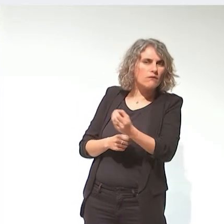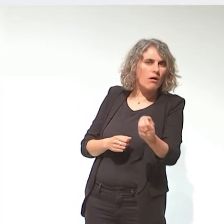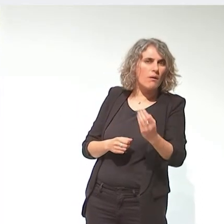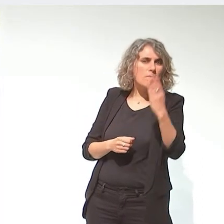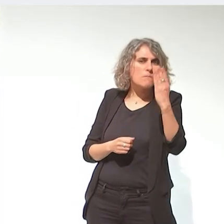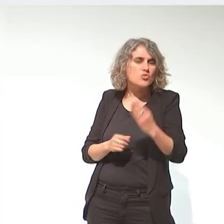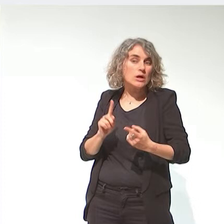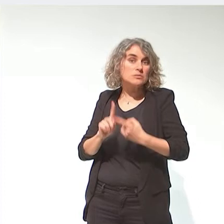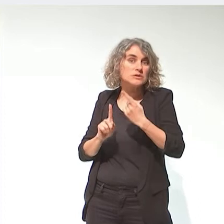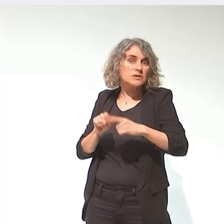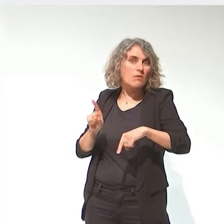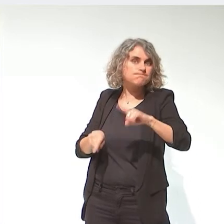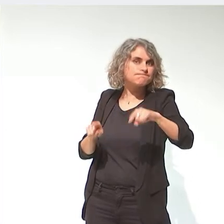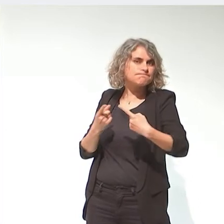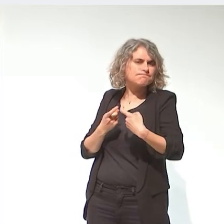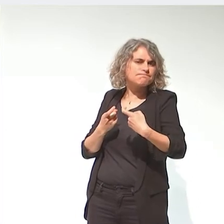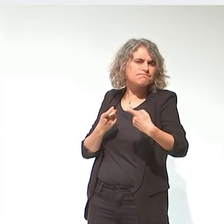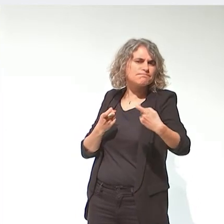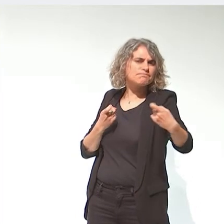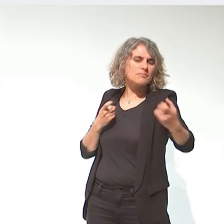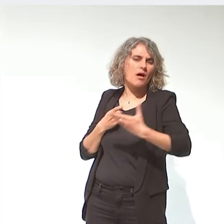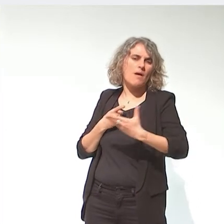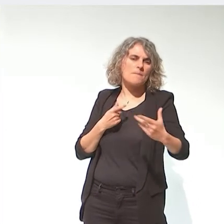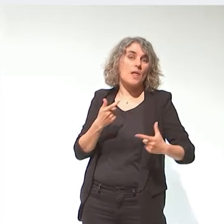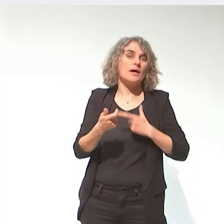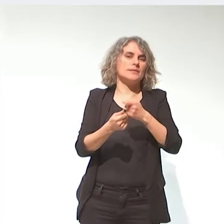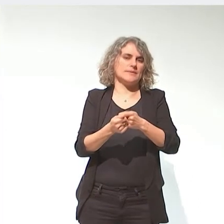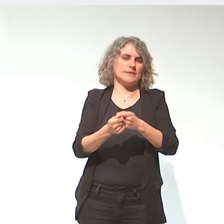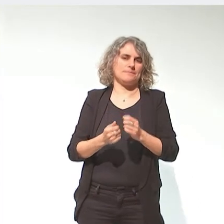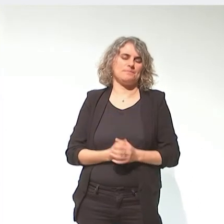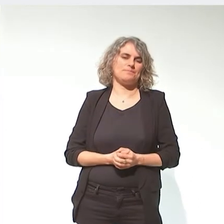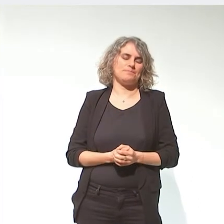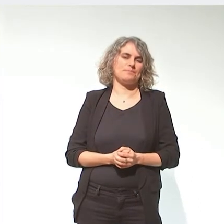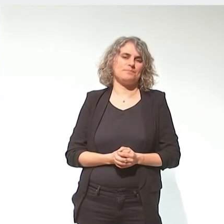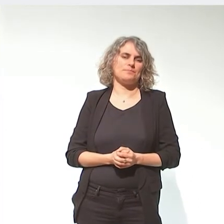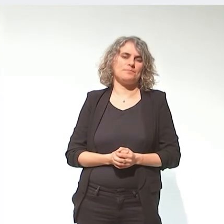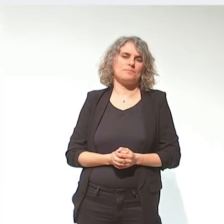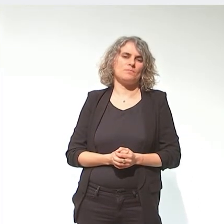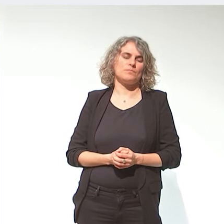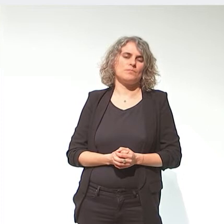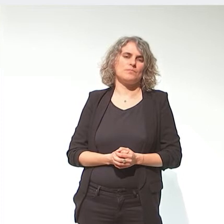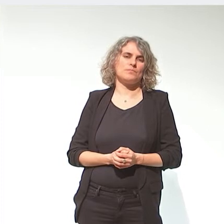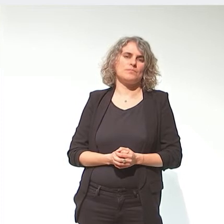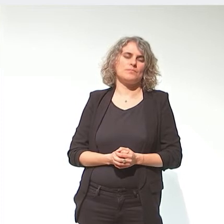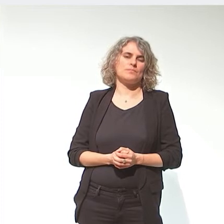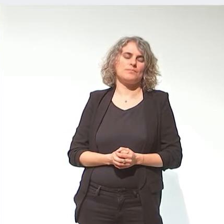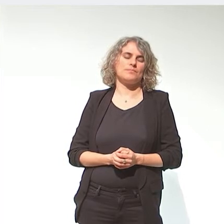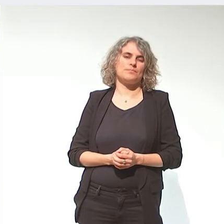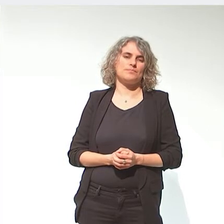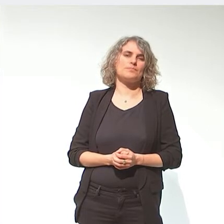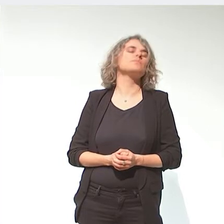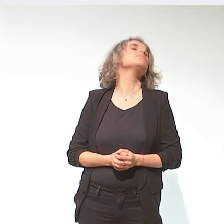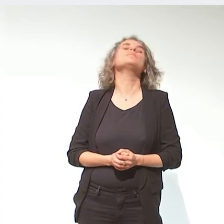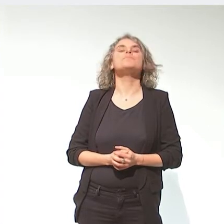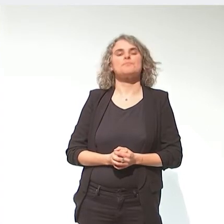the way how we try to increase their capacities of learning, their